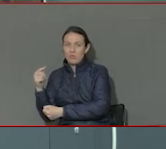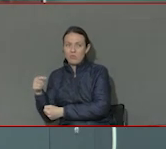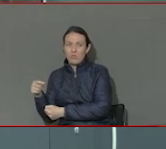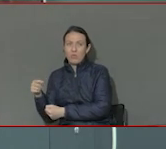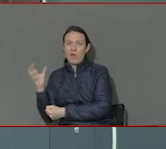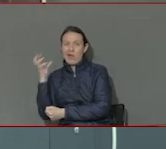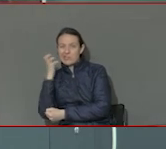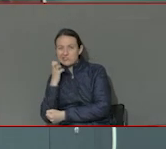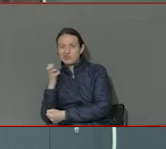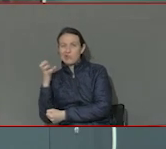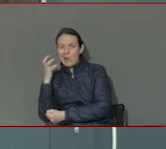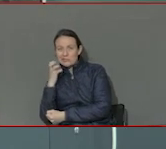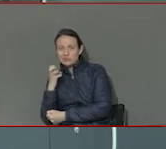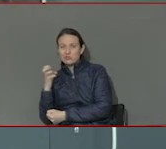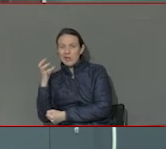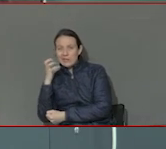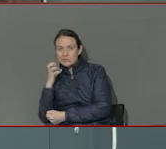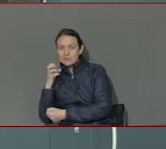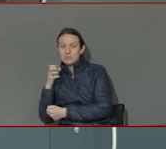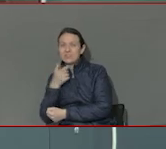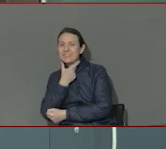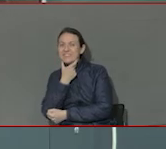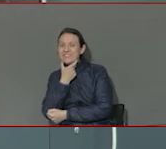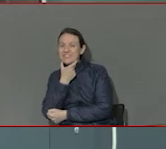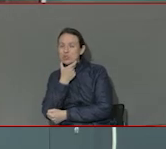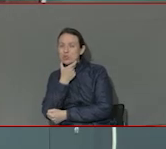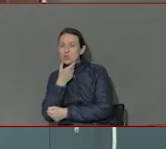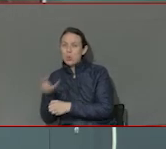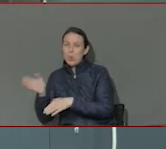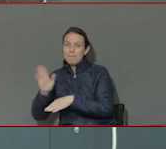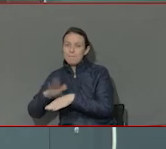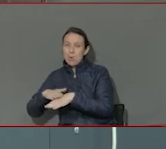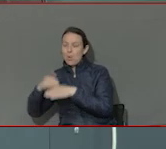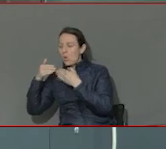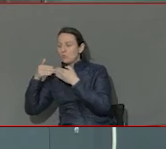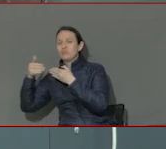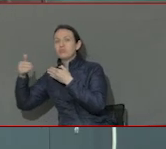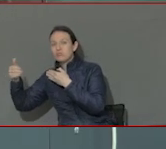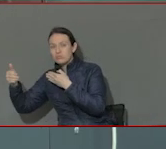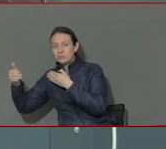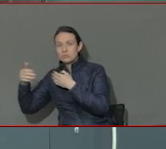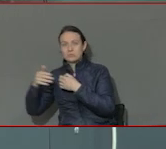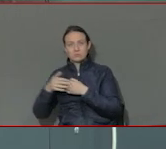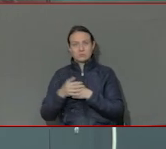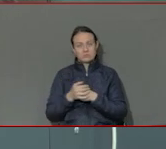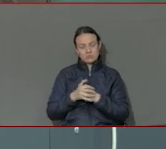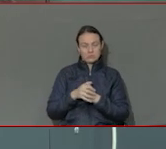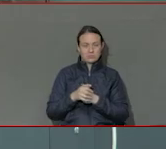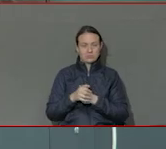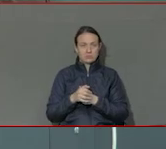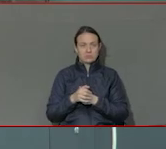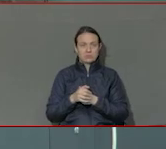attachment, as they have jaws that are more protruding. So these are